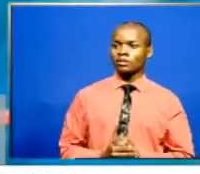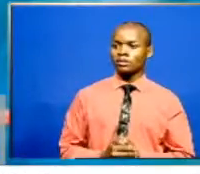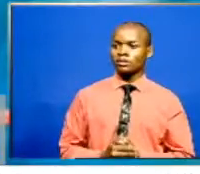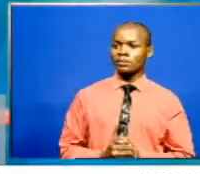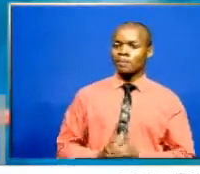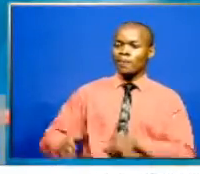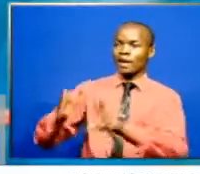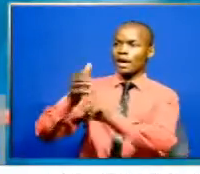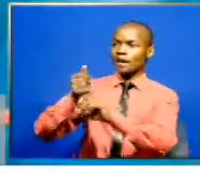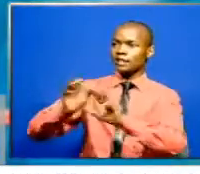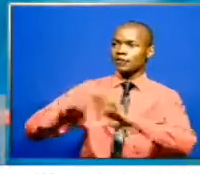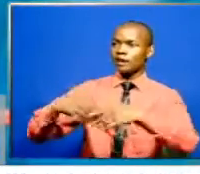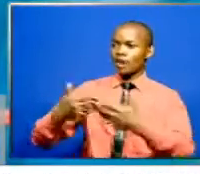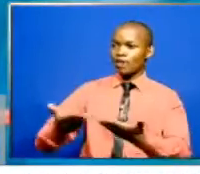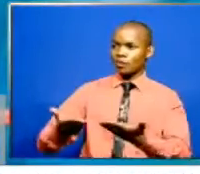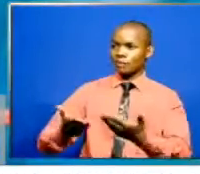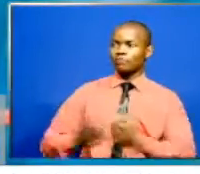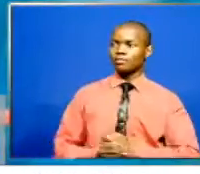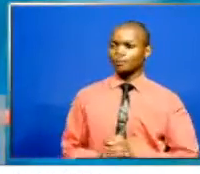it?